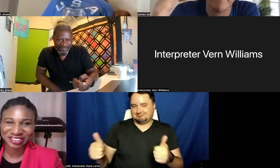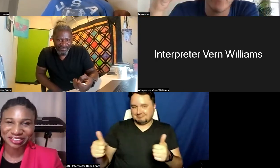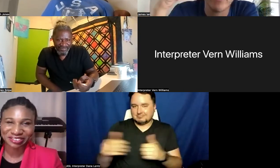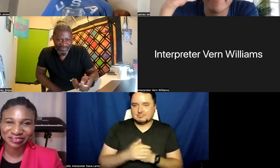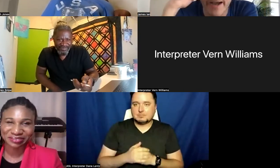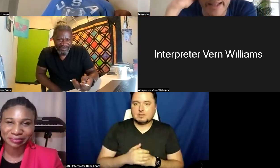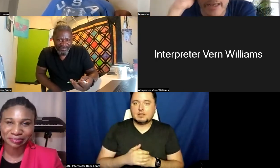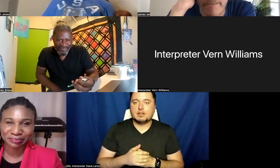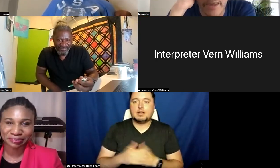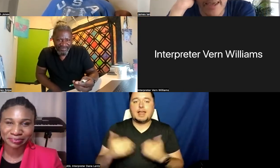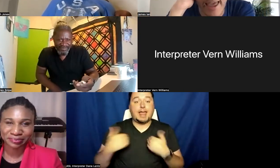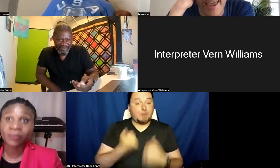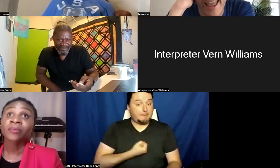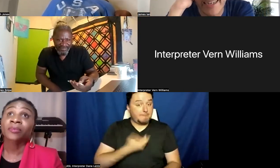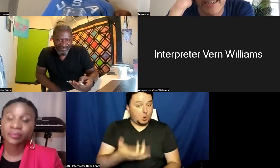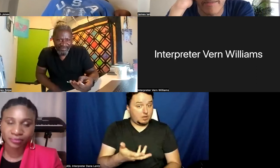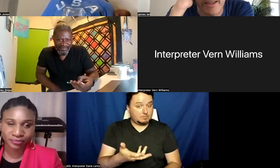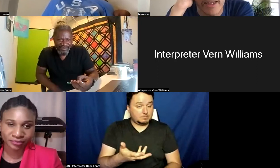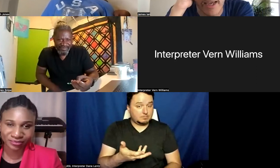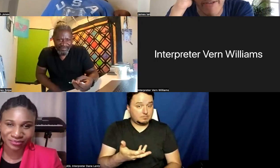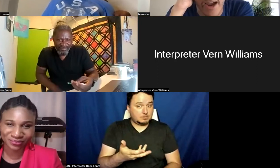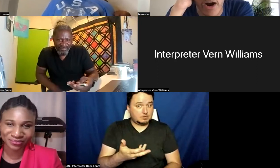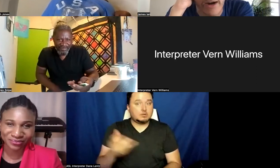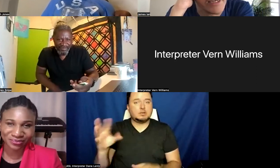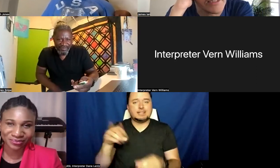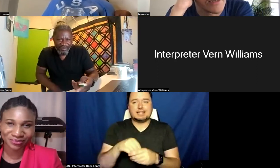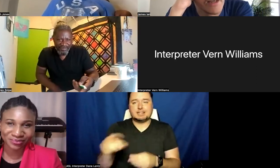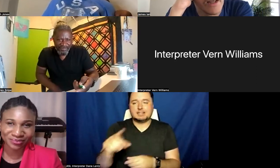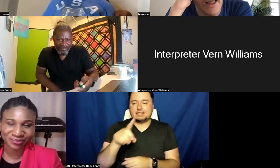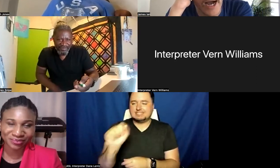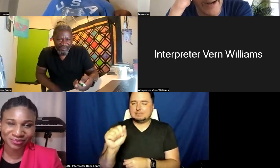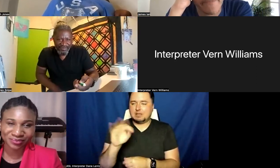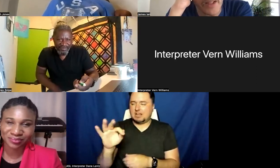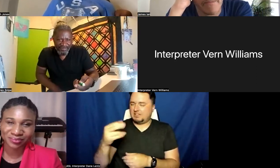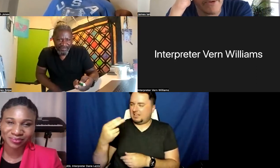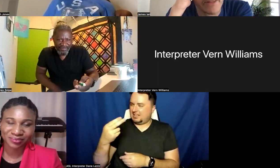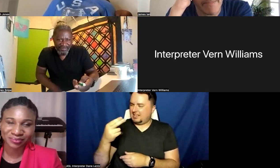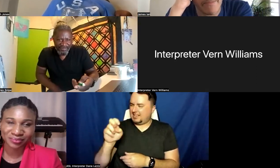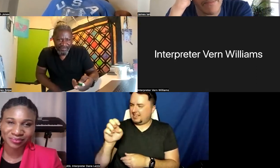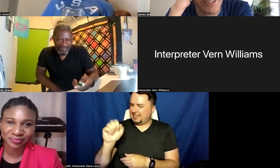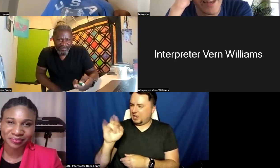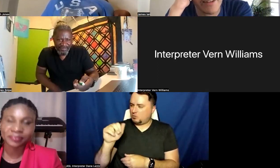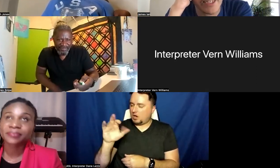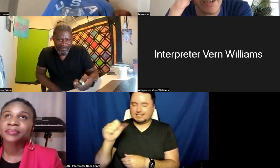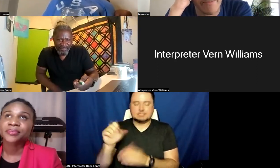I have a poem that's gonna be in a Disability of Hierarchies book that'll be